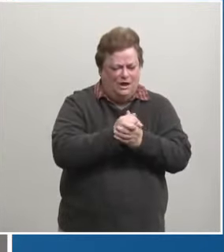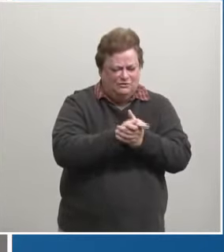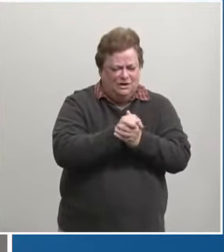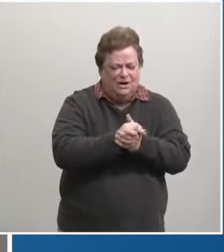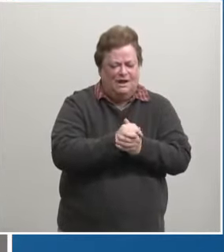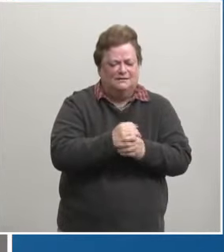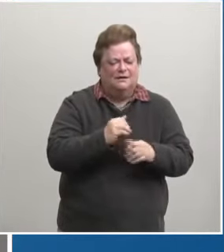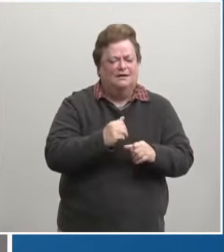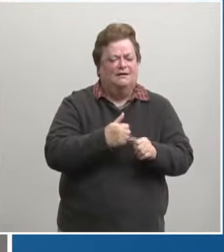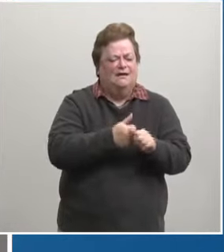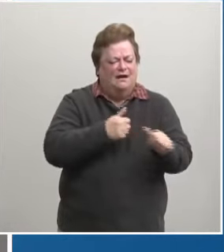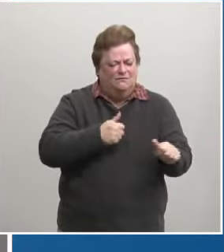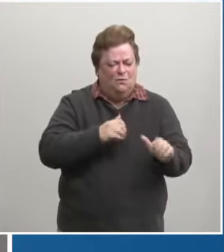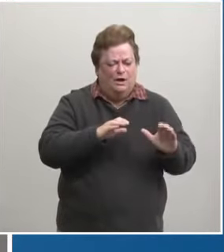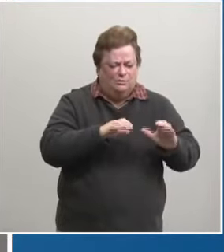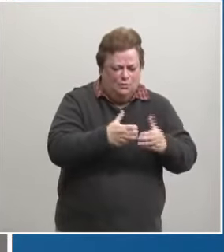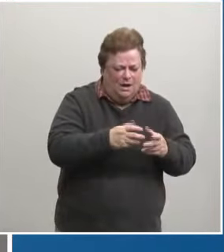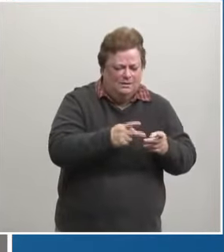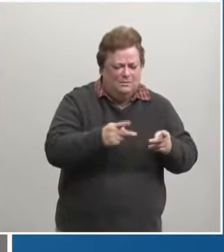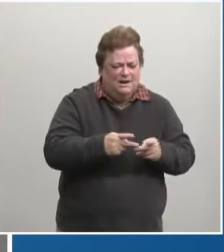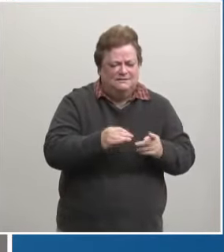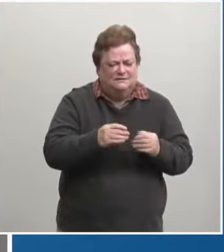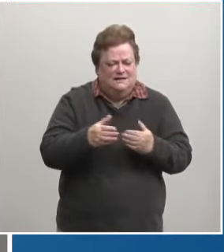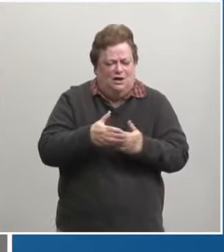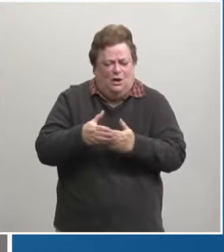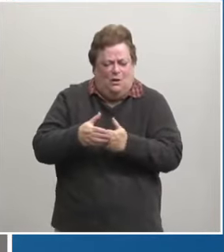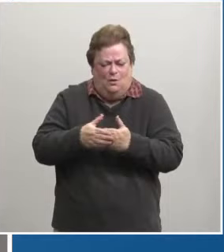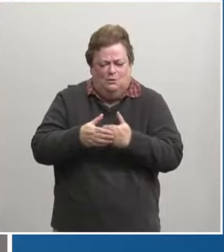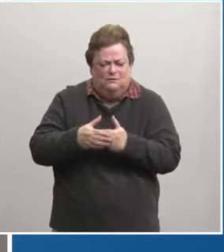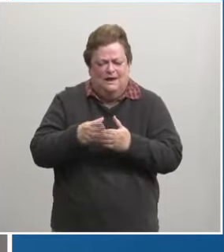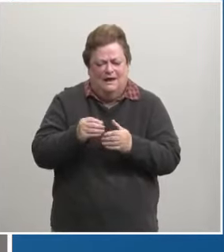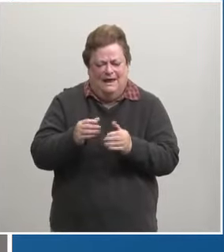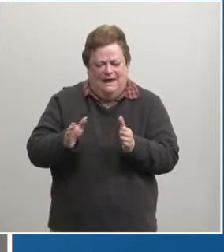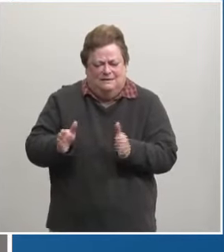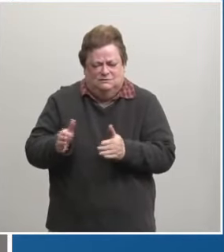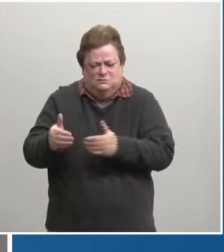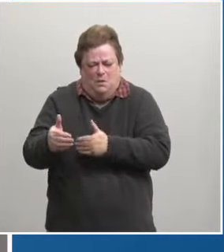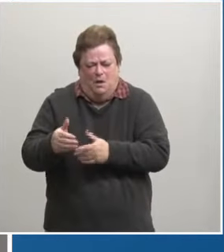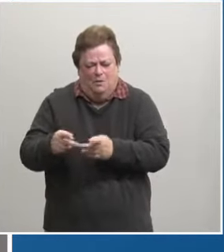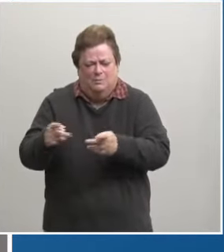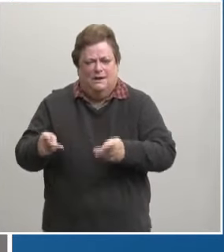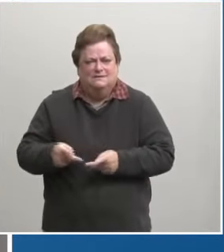and avoiding crowded places, close contact, and confined spaces.